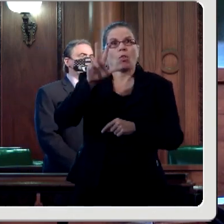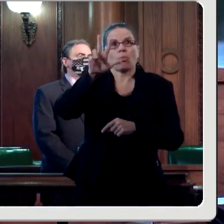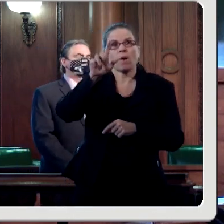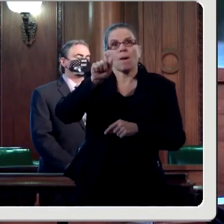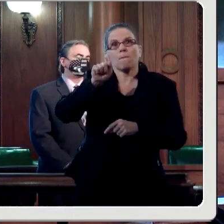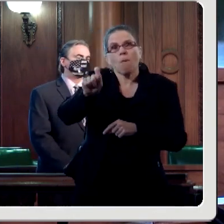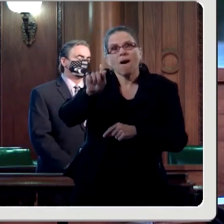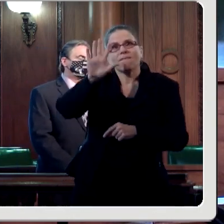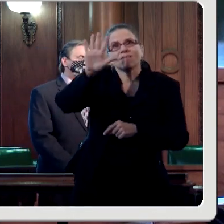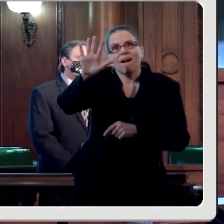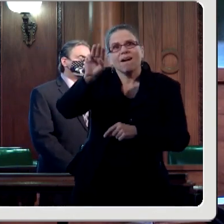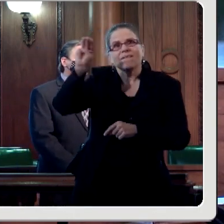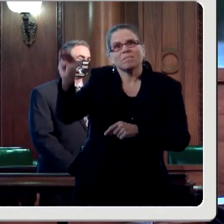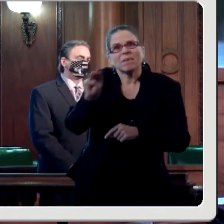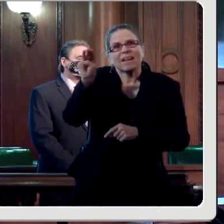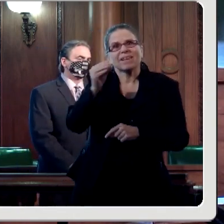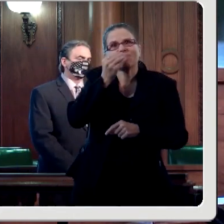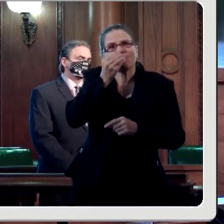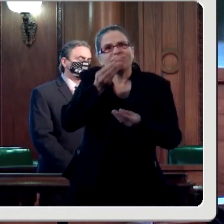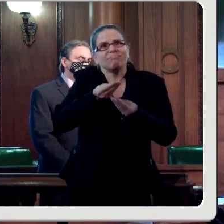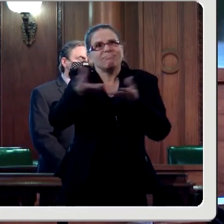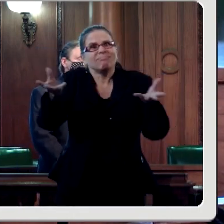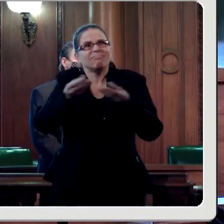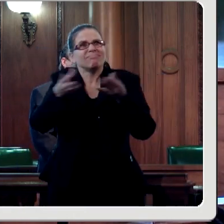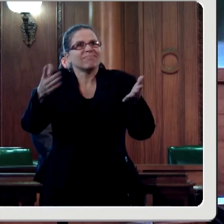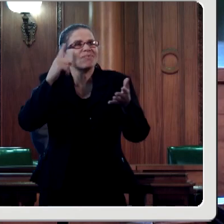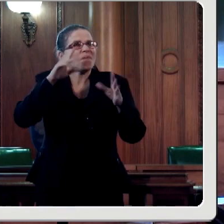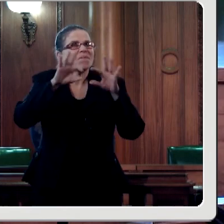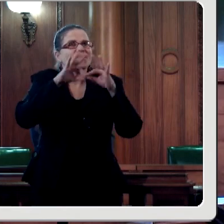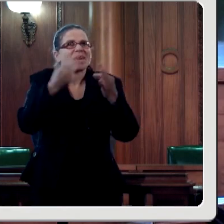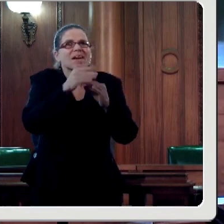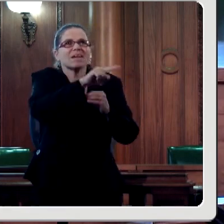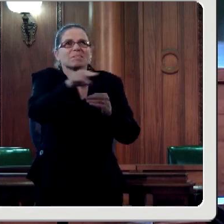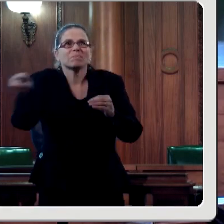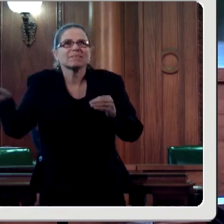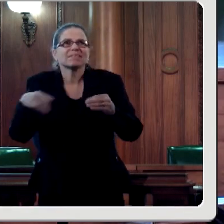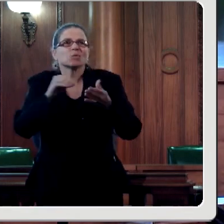3,479,282 meals distributed to families. Just this weekend alone,